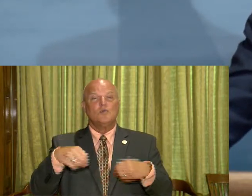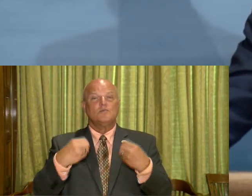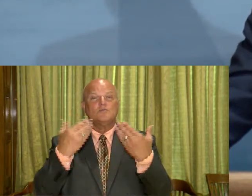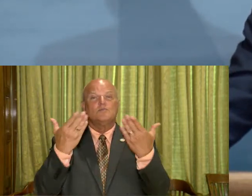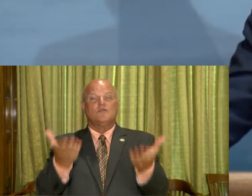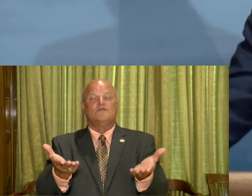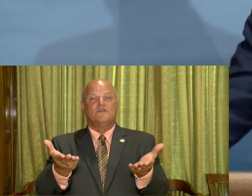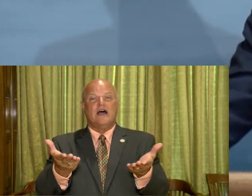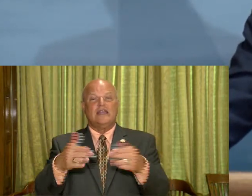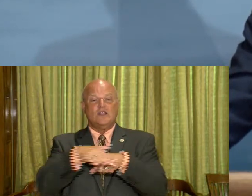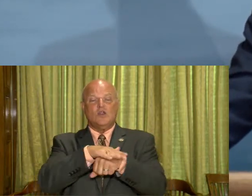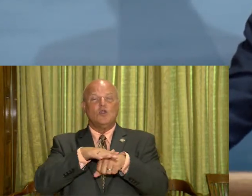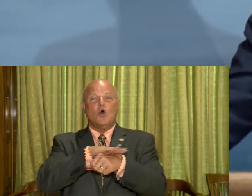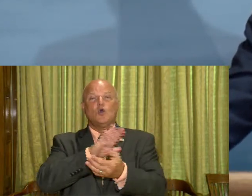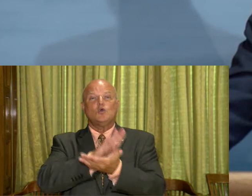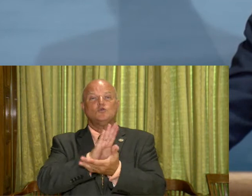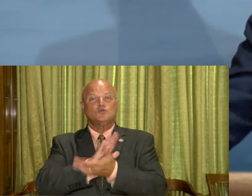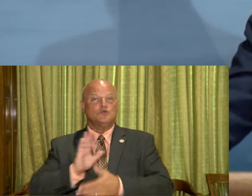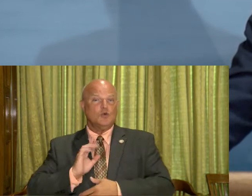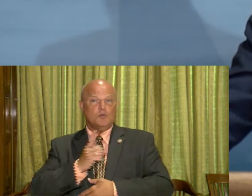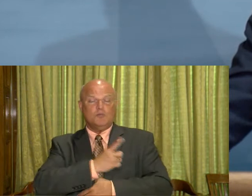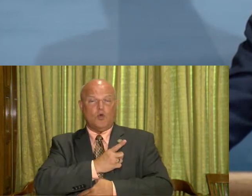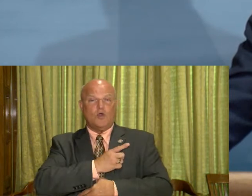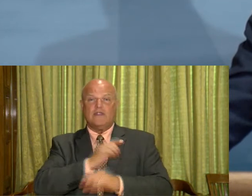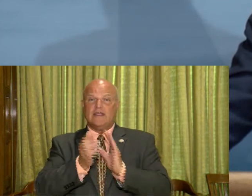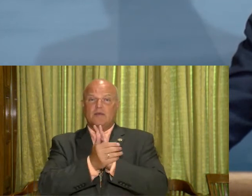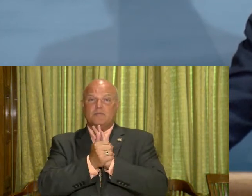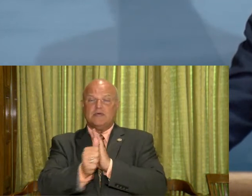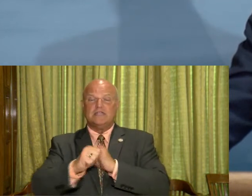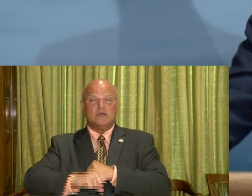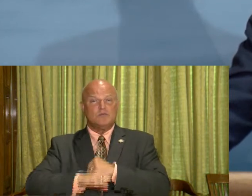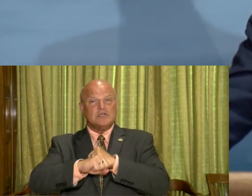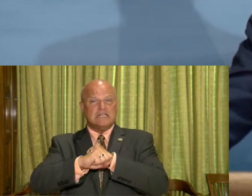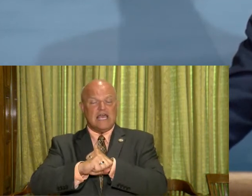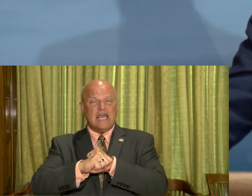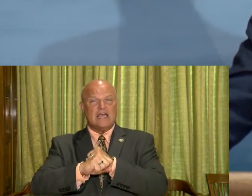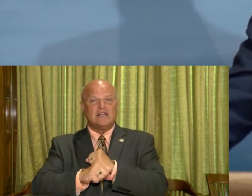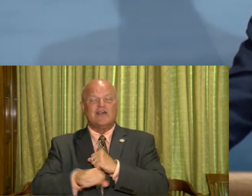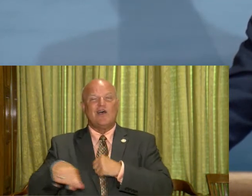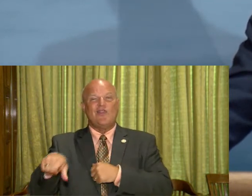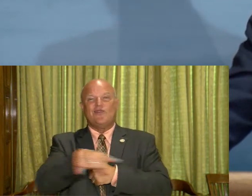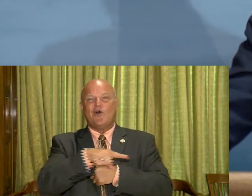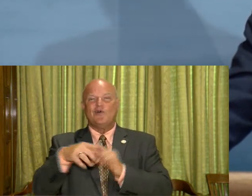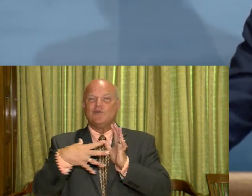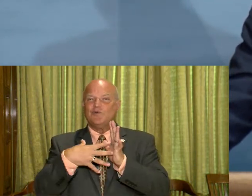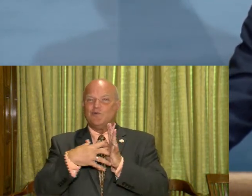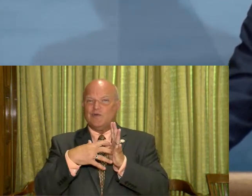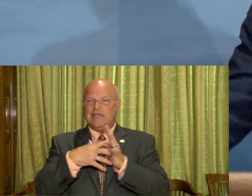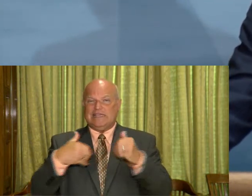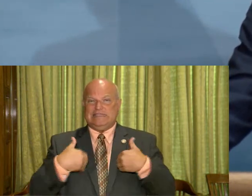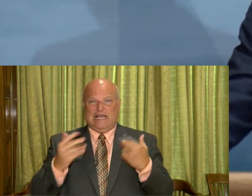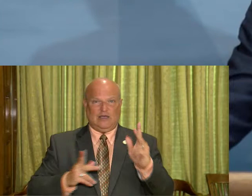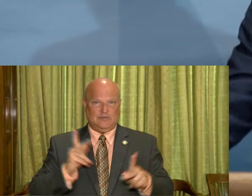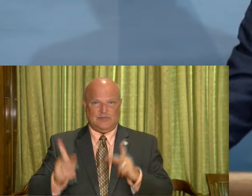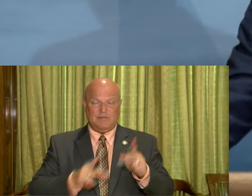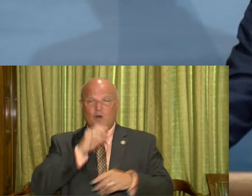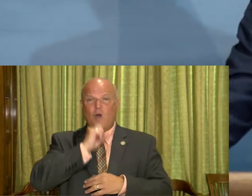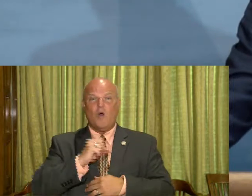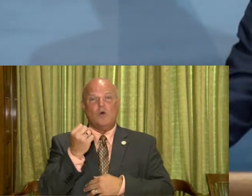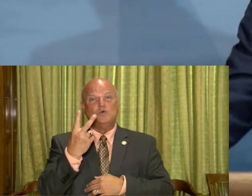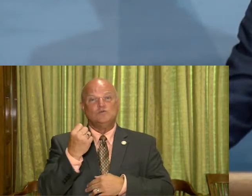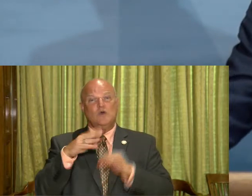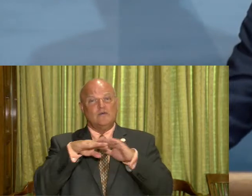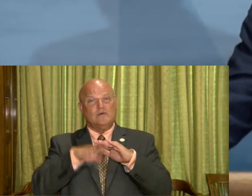providing local school boards the ability to protect those most vulnerable young people, 12 and